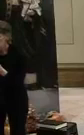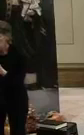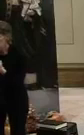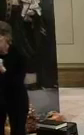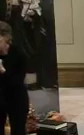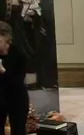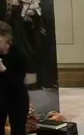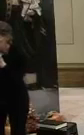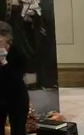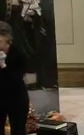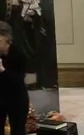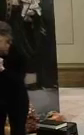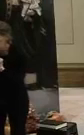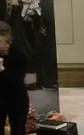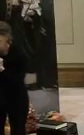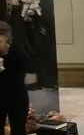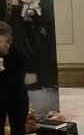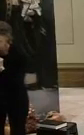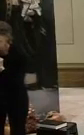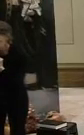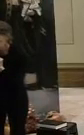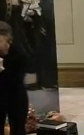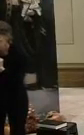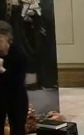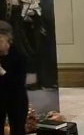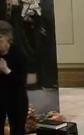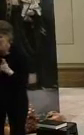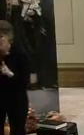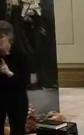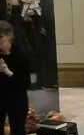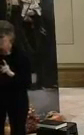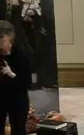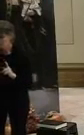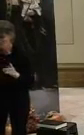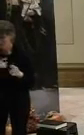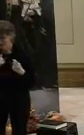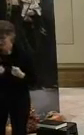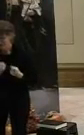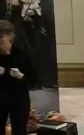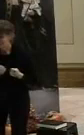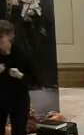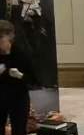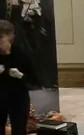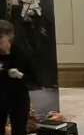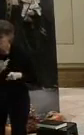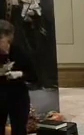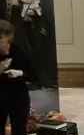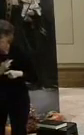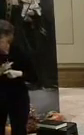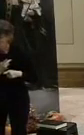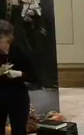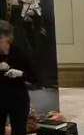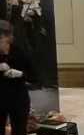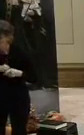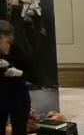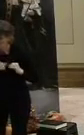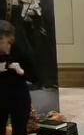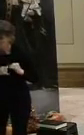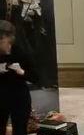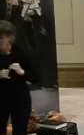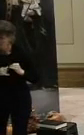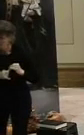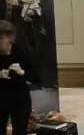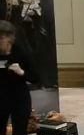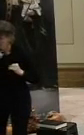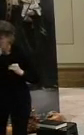to me, I have a better plan. So don't be afraid if that's one of the things that's keeping you away.